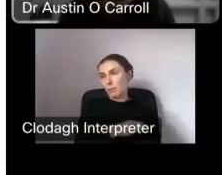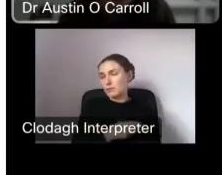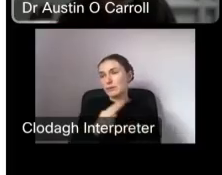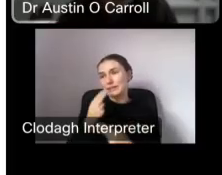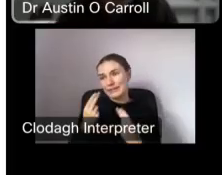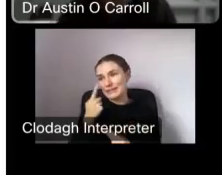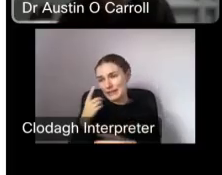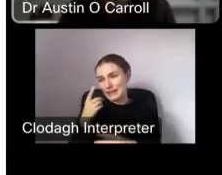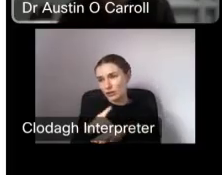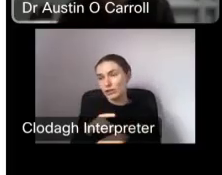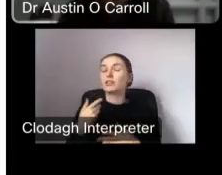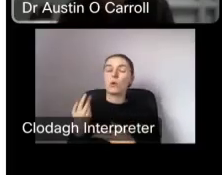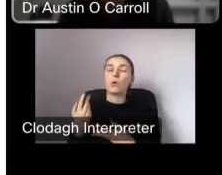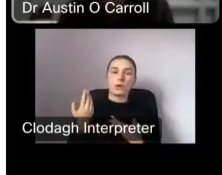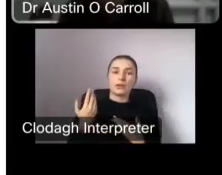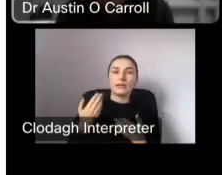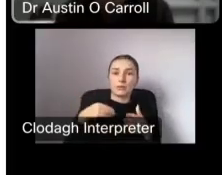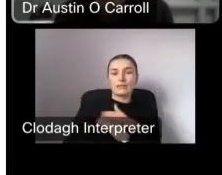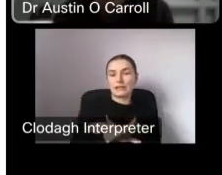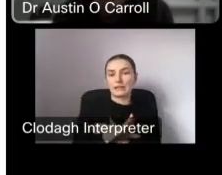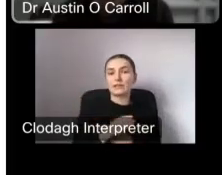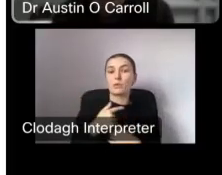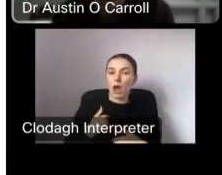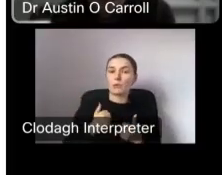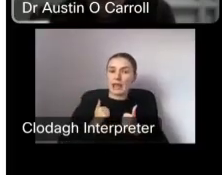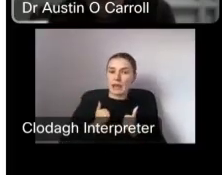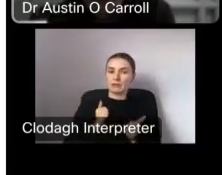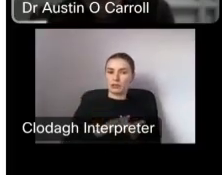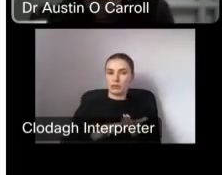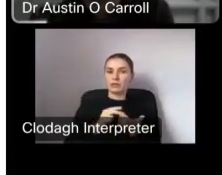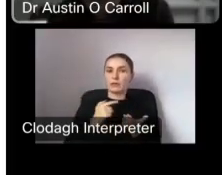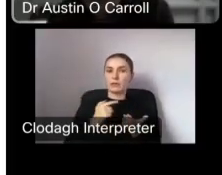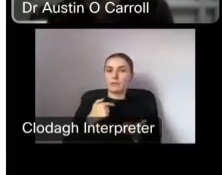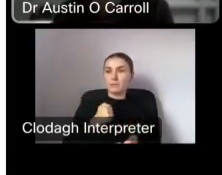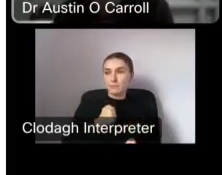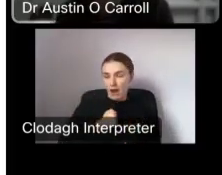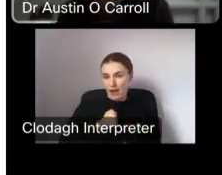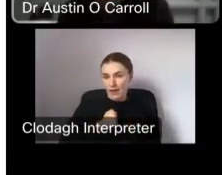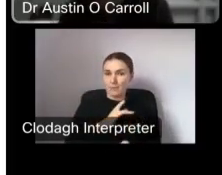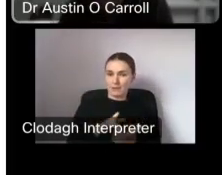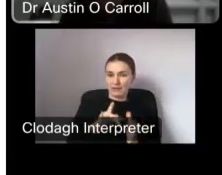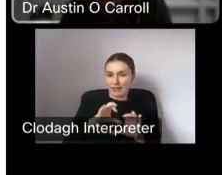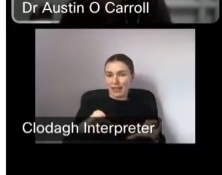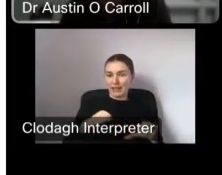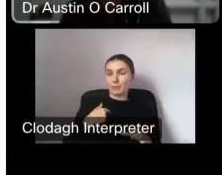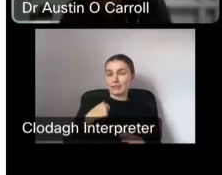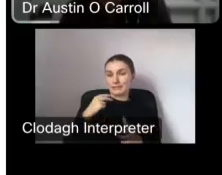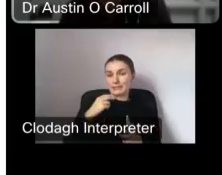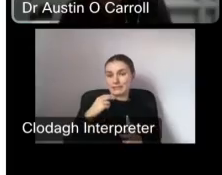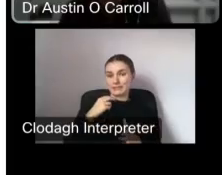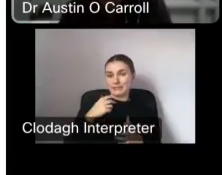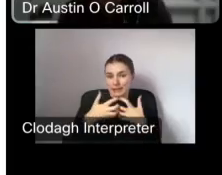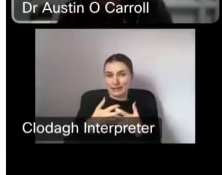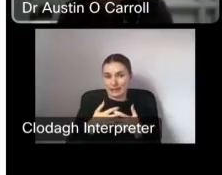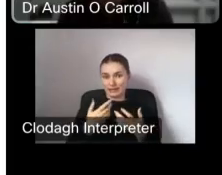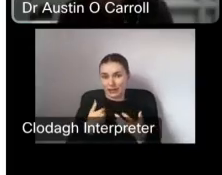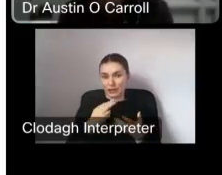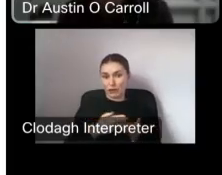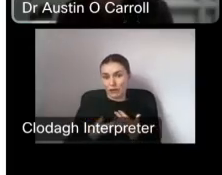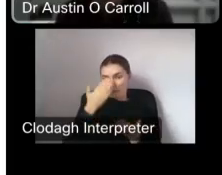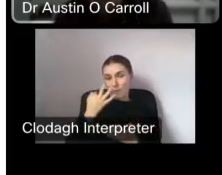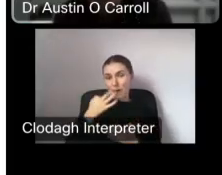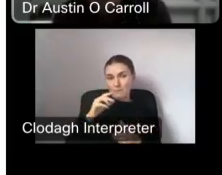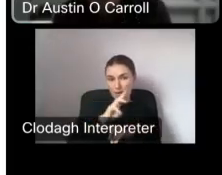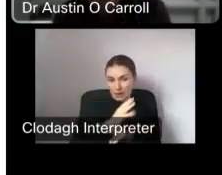got him in. I was able to use my middle class assertiveness technique that I had learned from my parents to be able to get it through. And as part of that